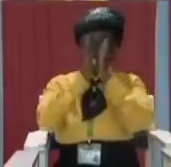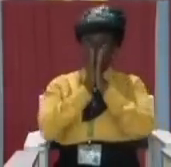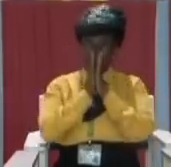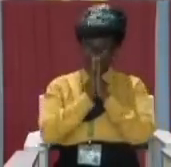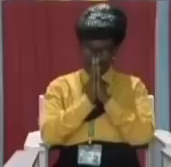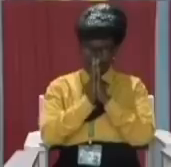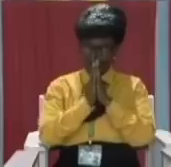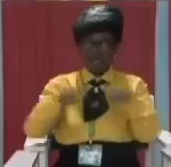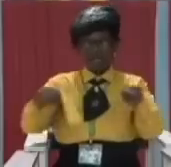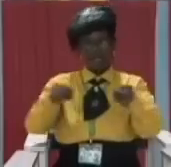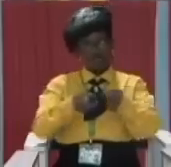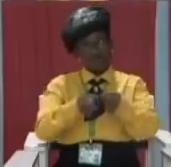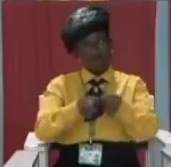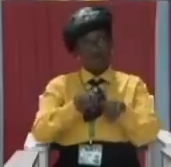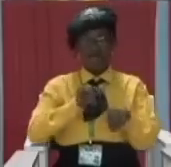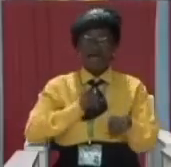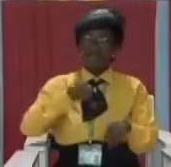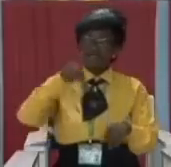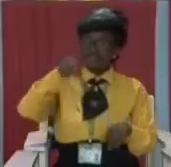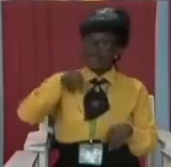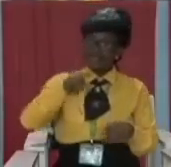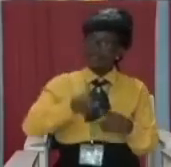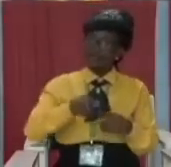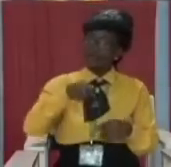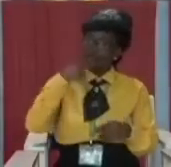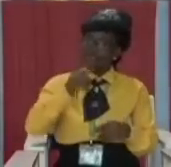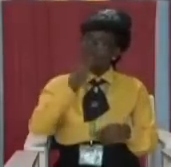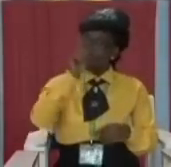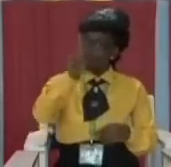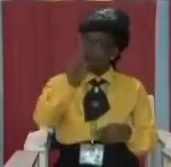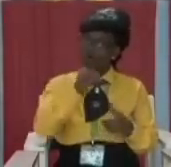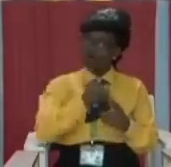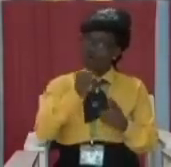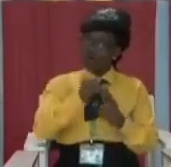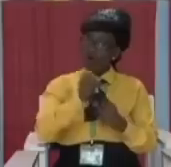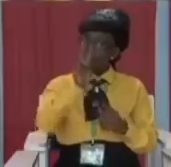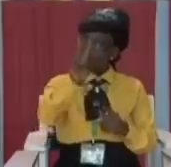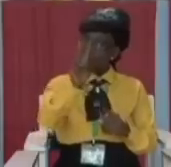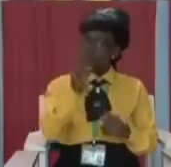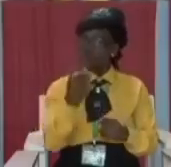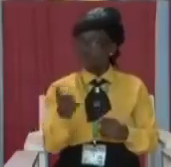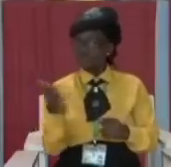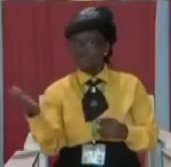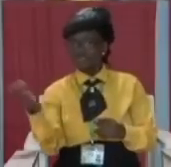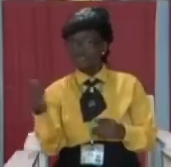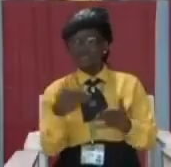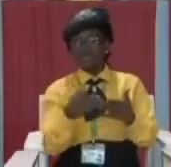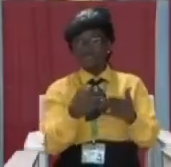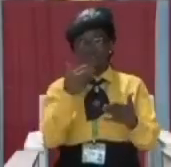So I need to say one or two things before we get going.